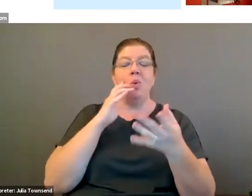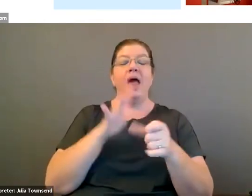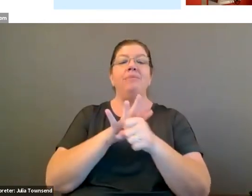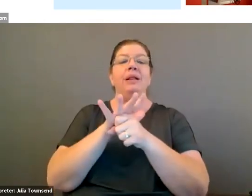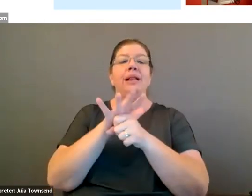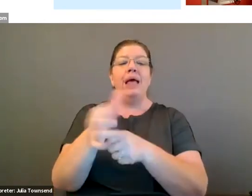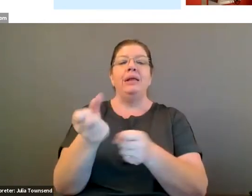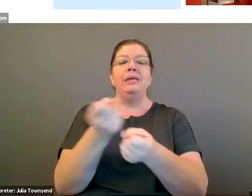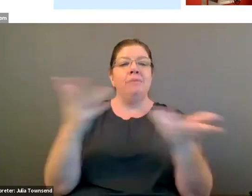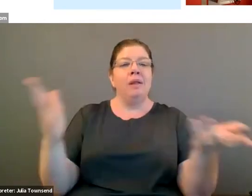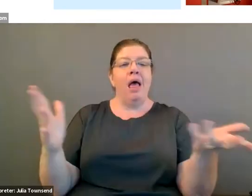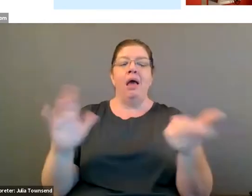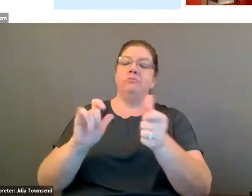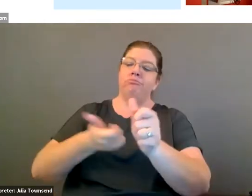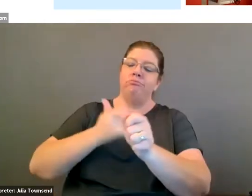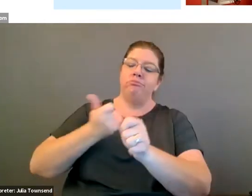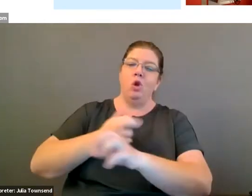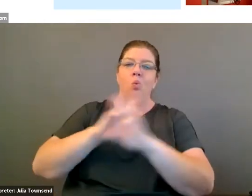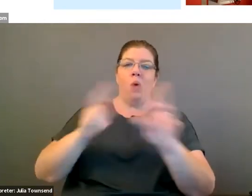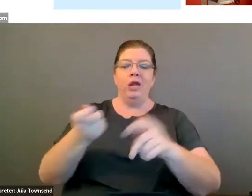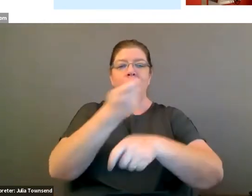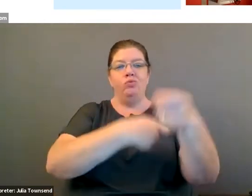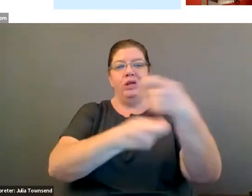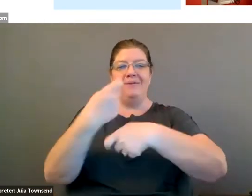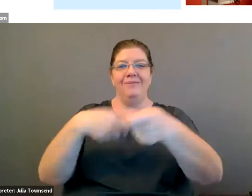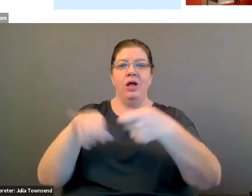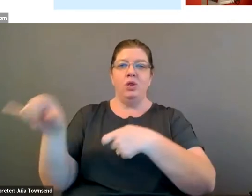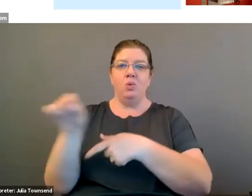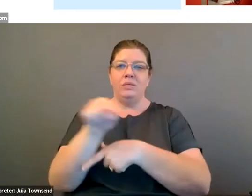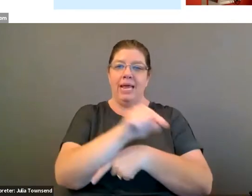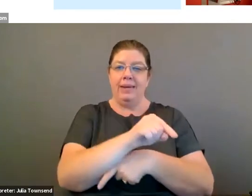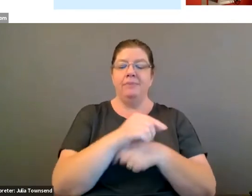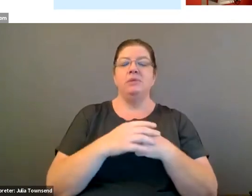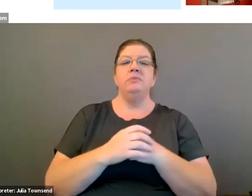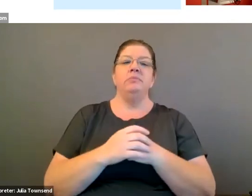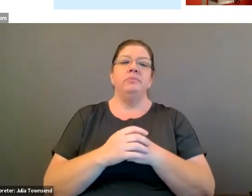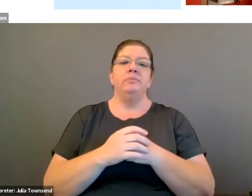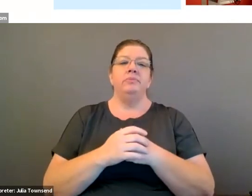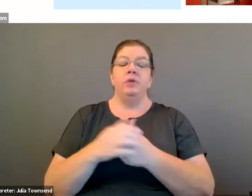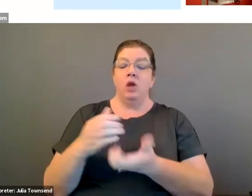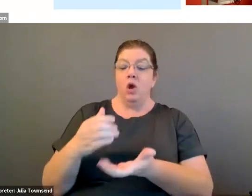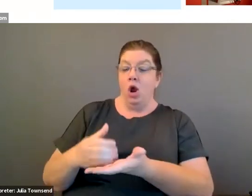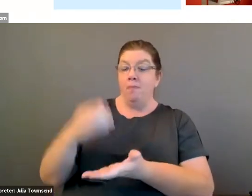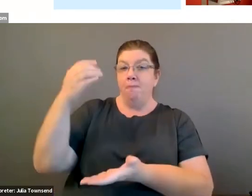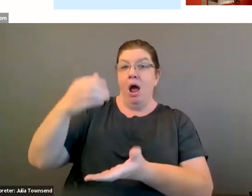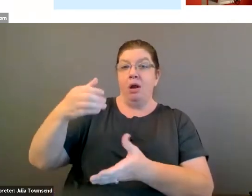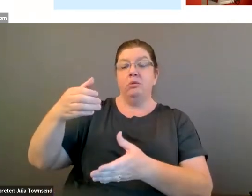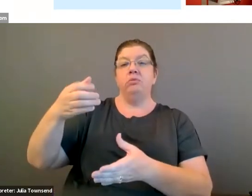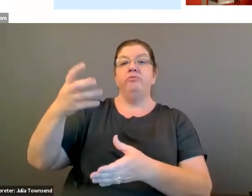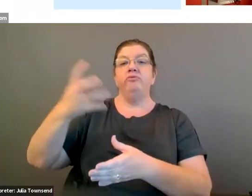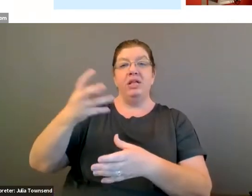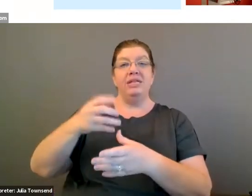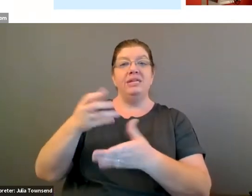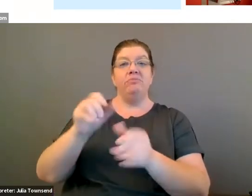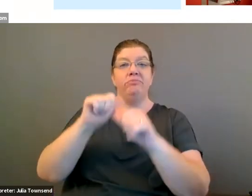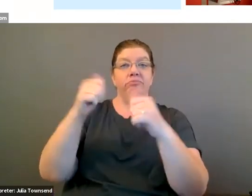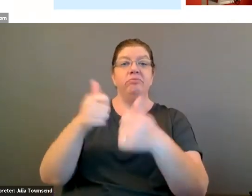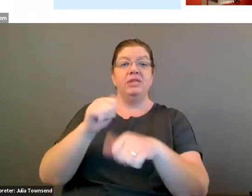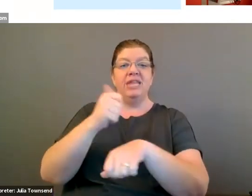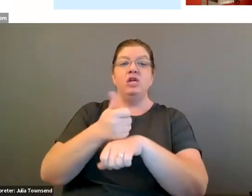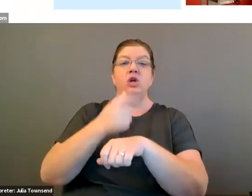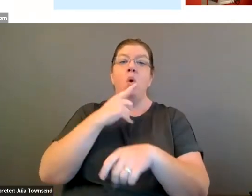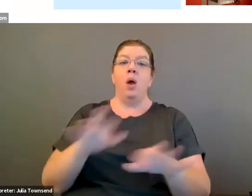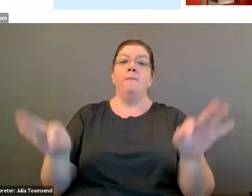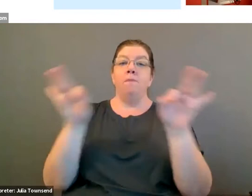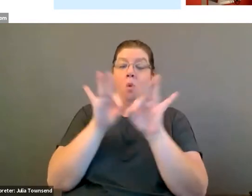material for refills of those items. Our bottle filling stations are continuing to be important. We've